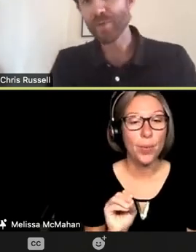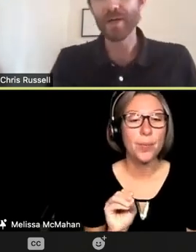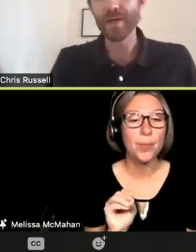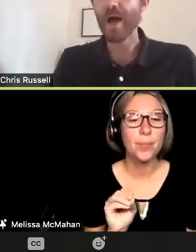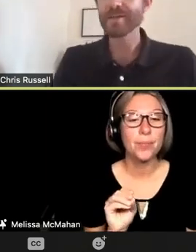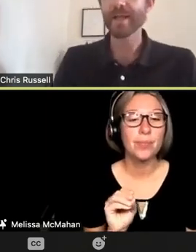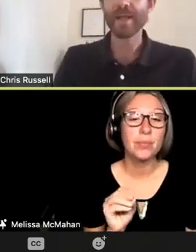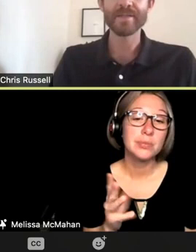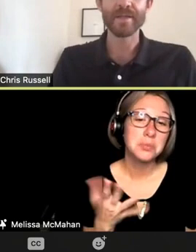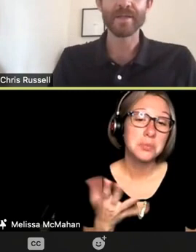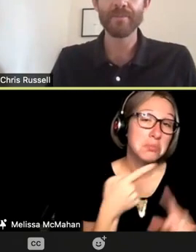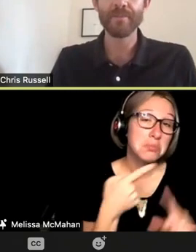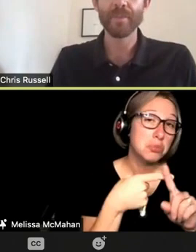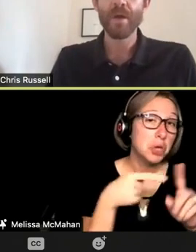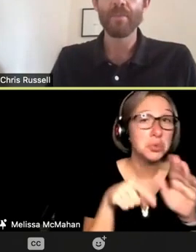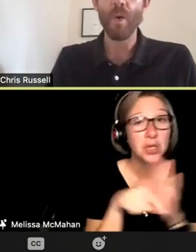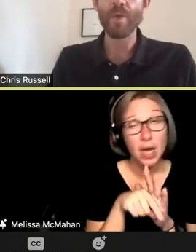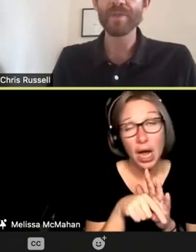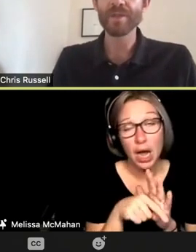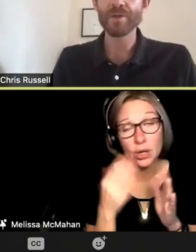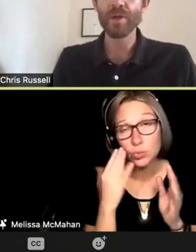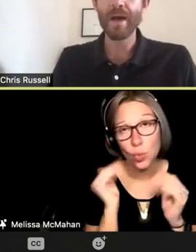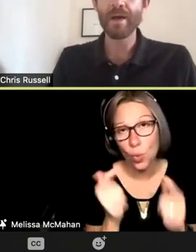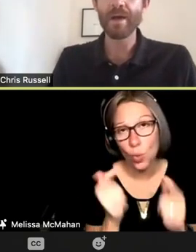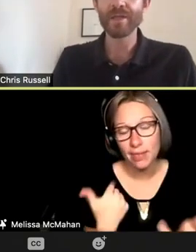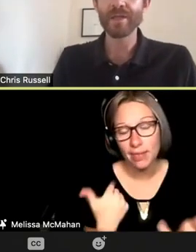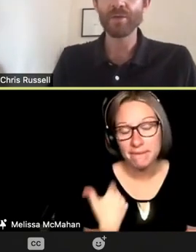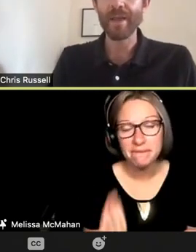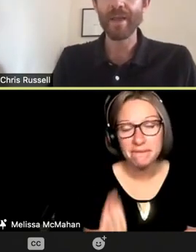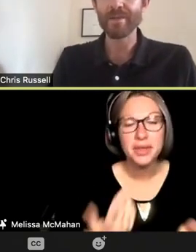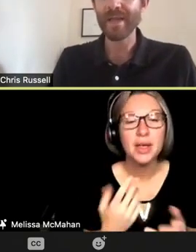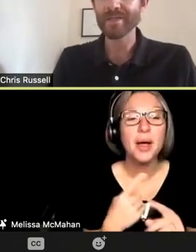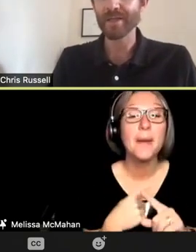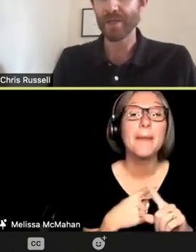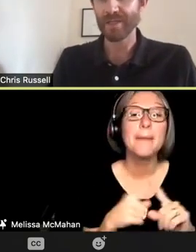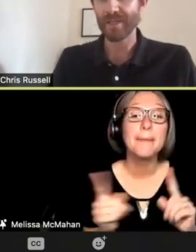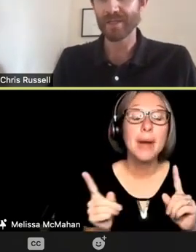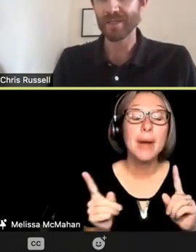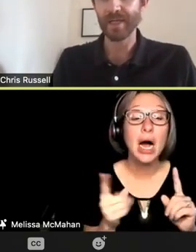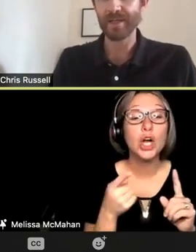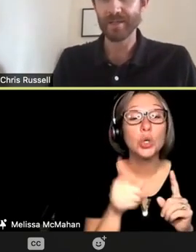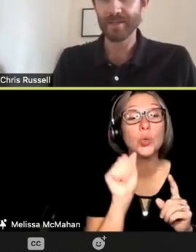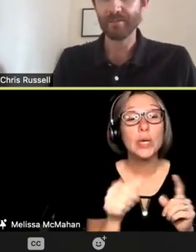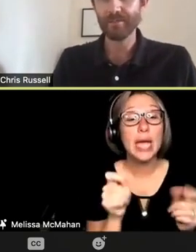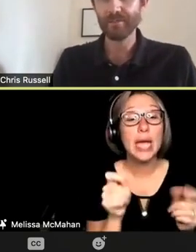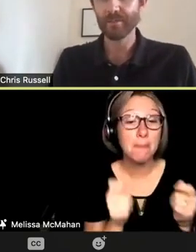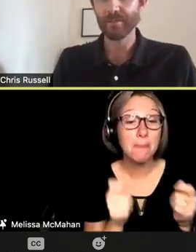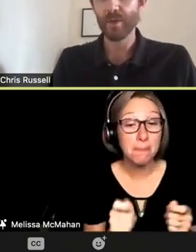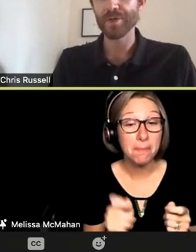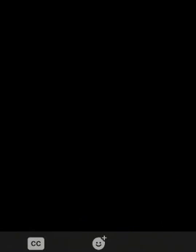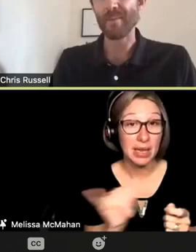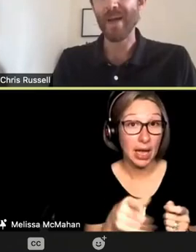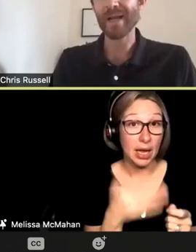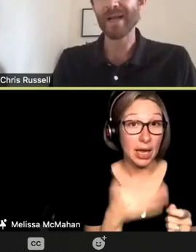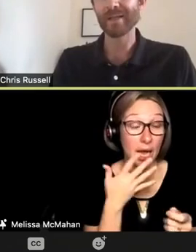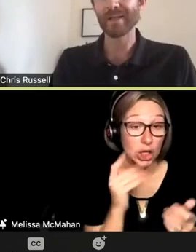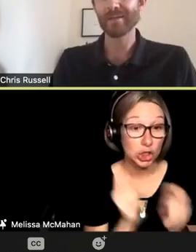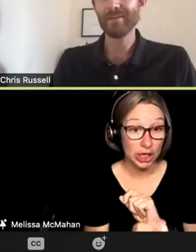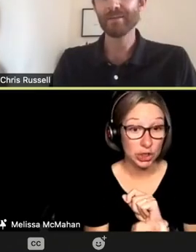it's got its pros and cons like any system, but one thing that's good about it is that you can make some basic adjustments like this,